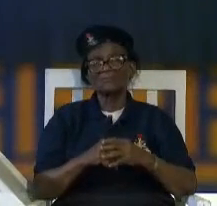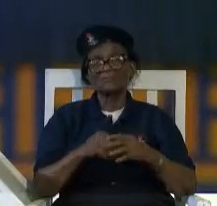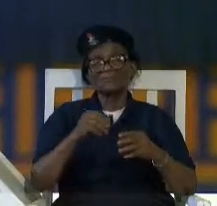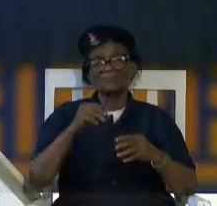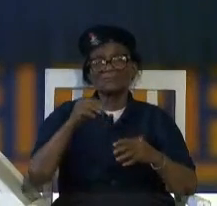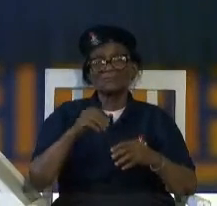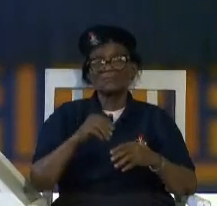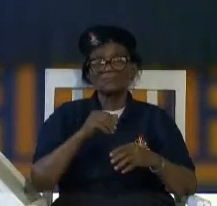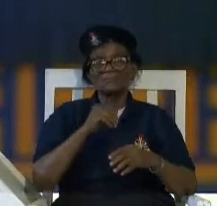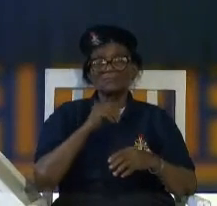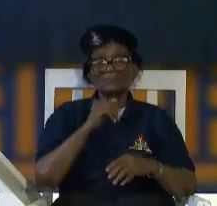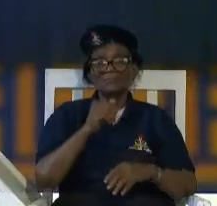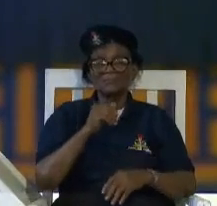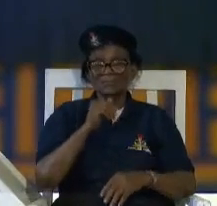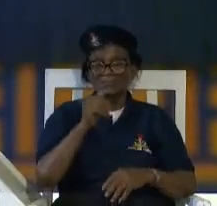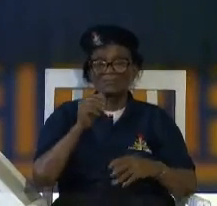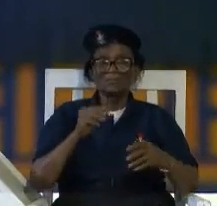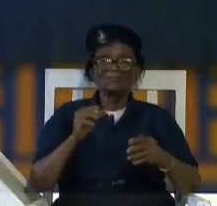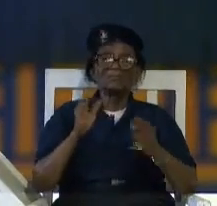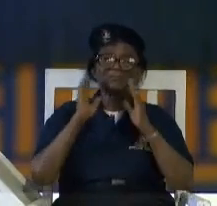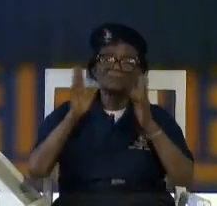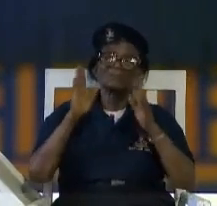unattended to,